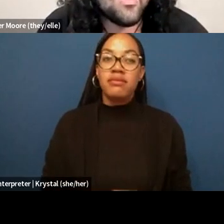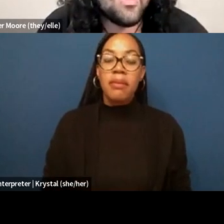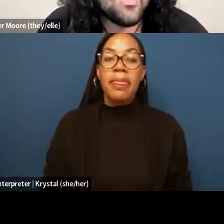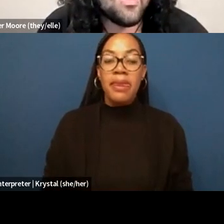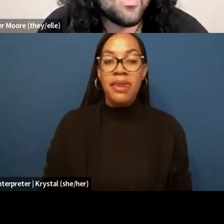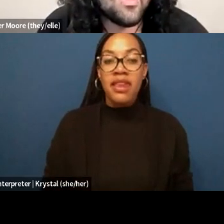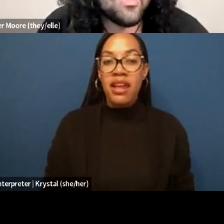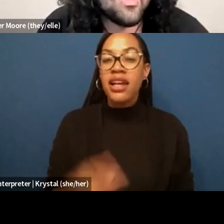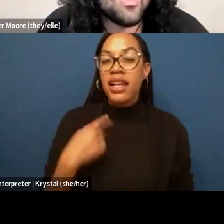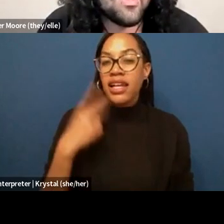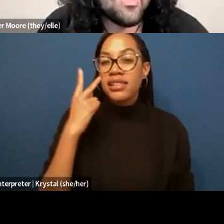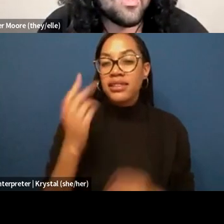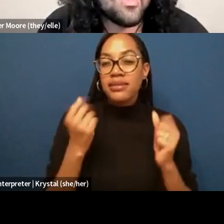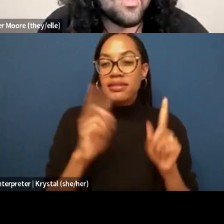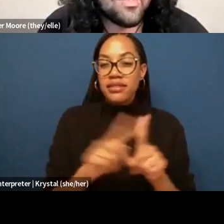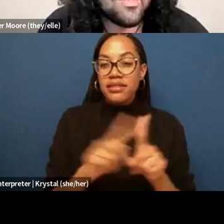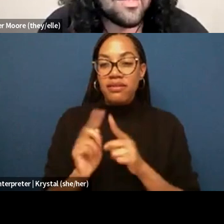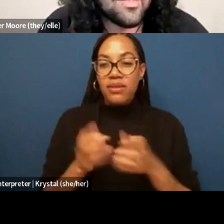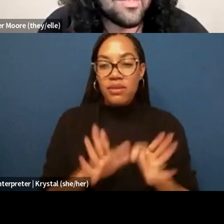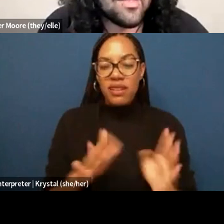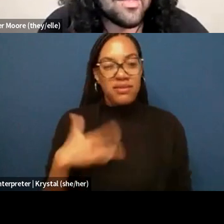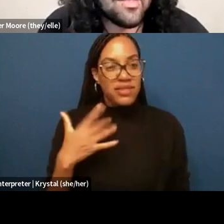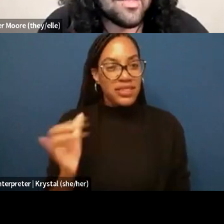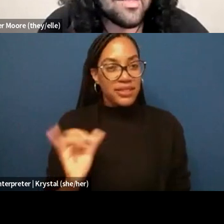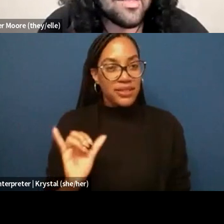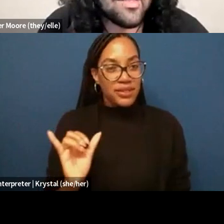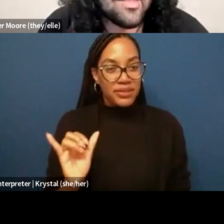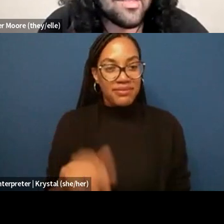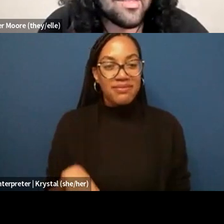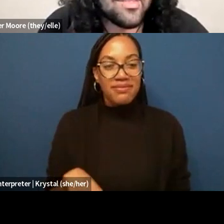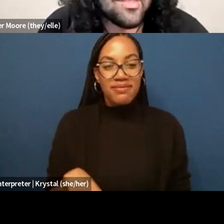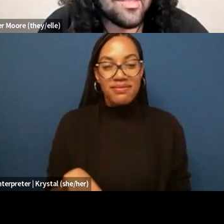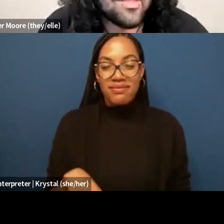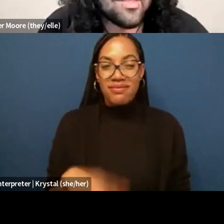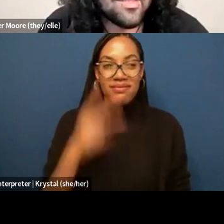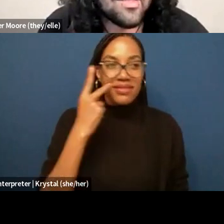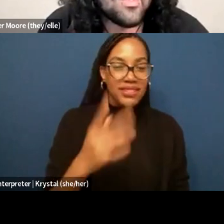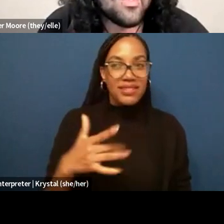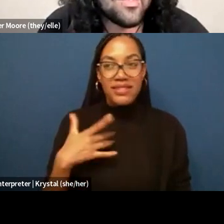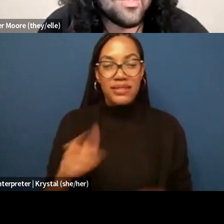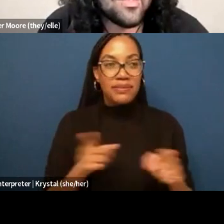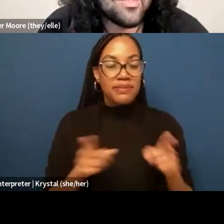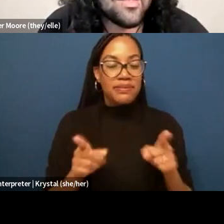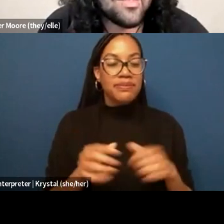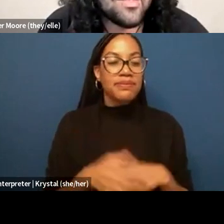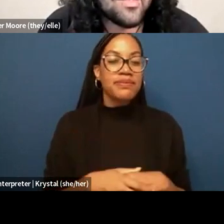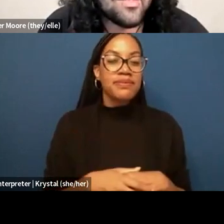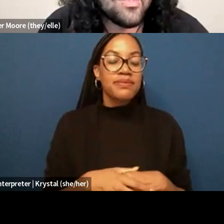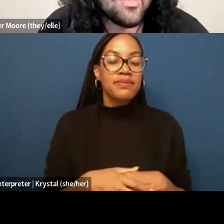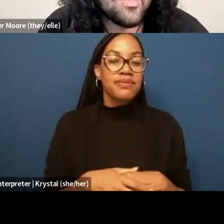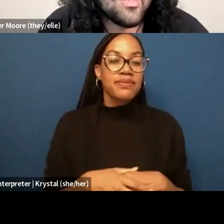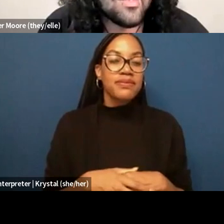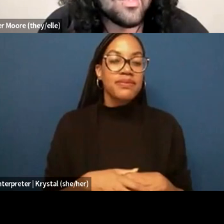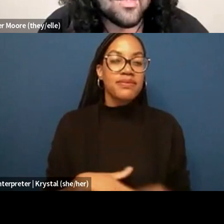I see it in many ways and I feel it in other ways. And the feeling is